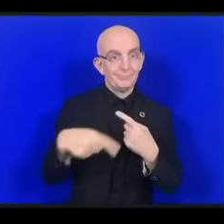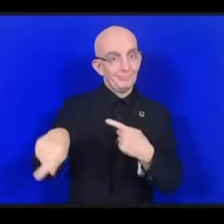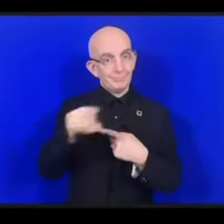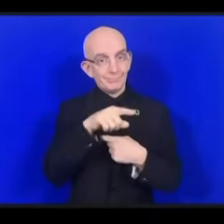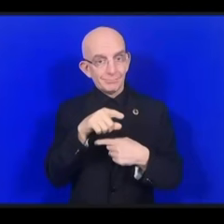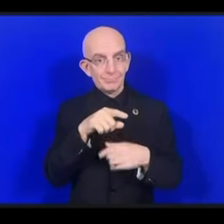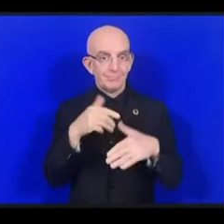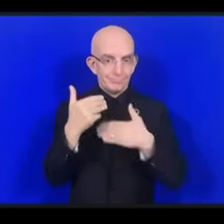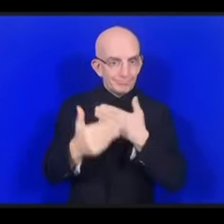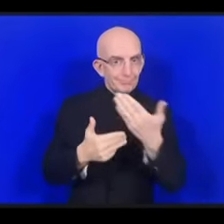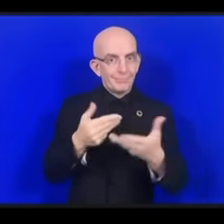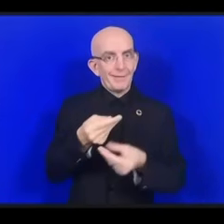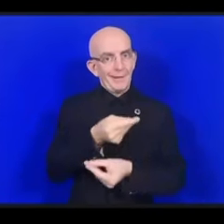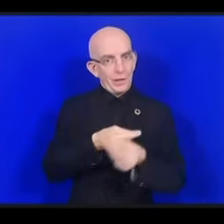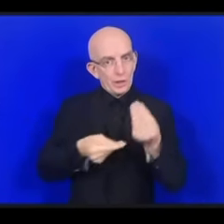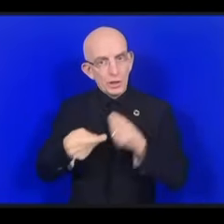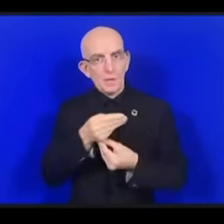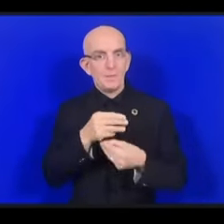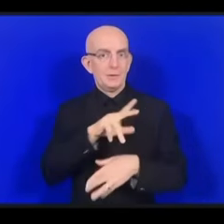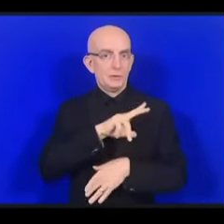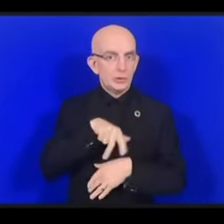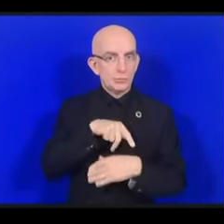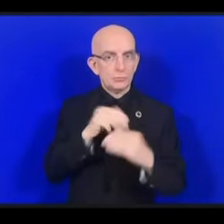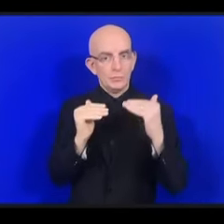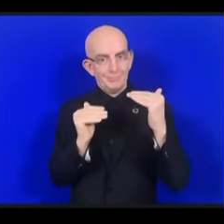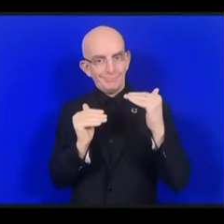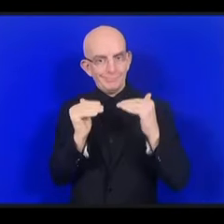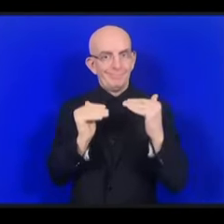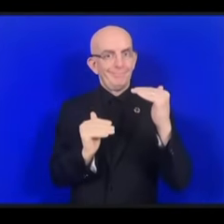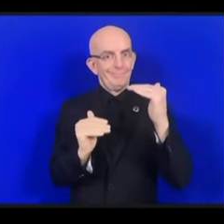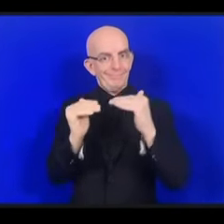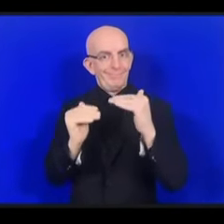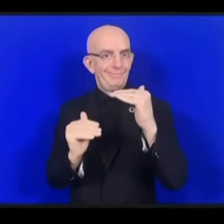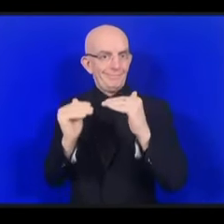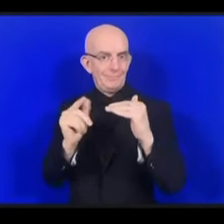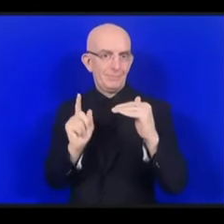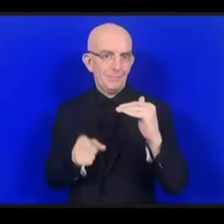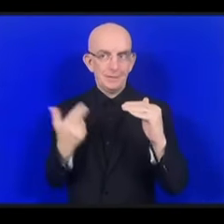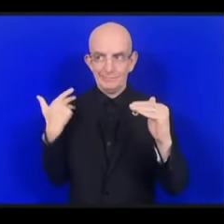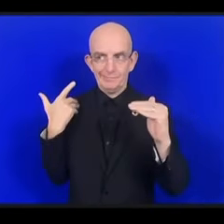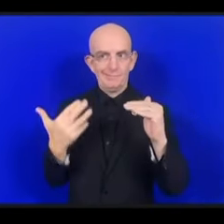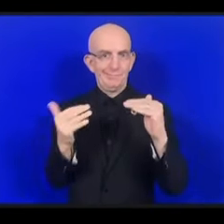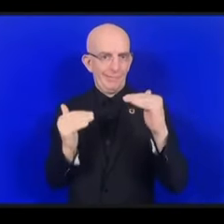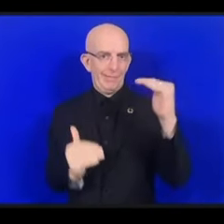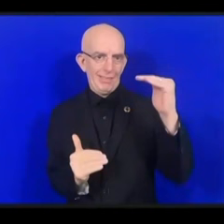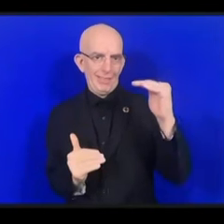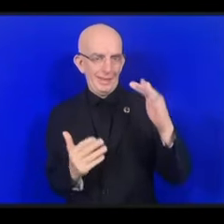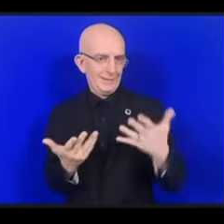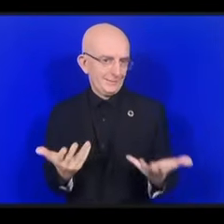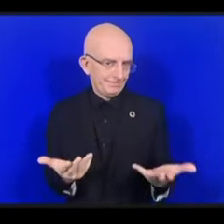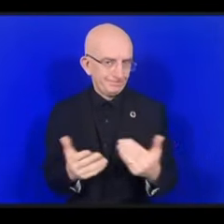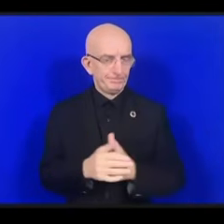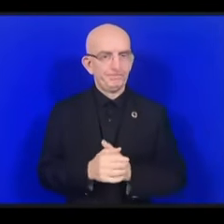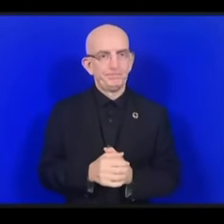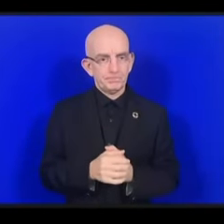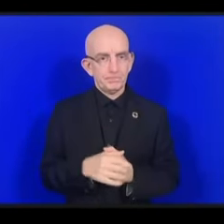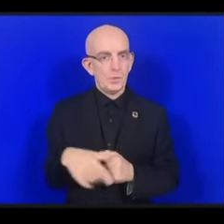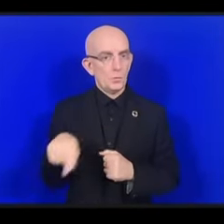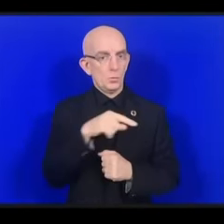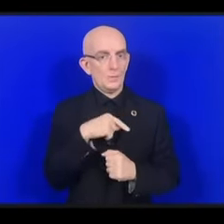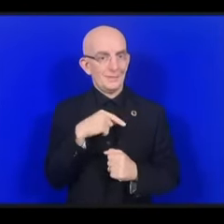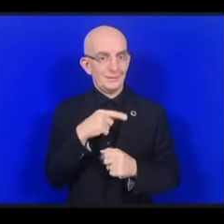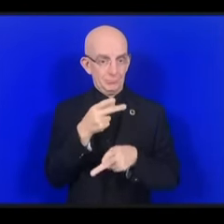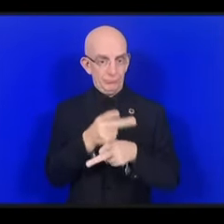heritage, but it is not possible to solve problems with the same